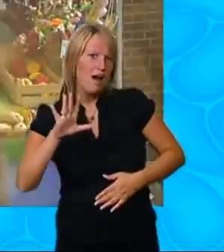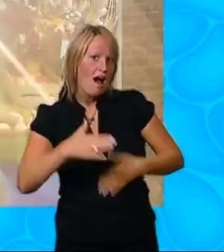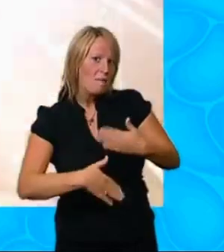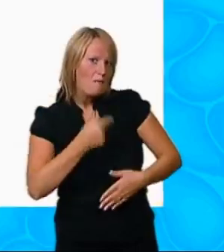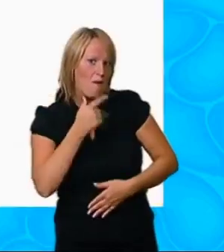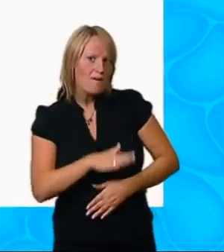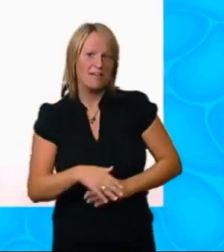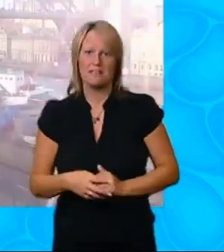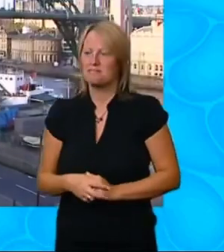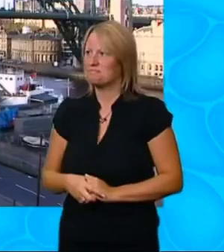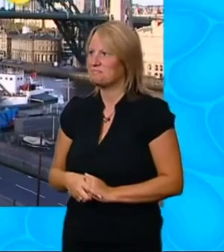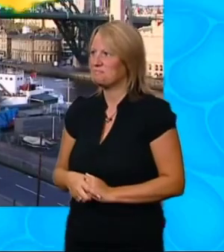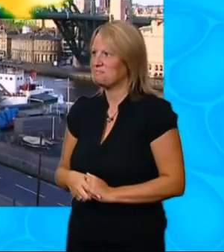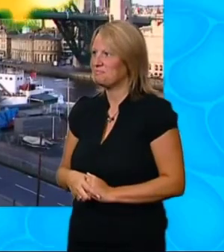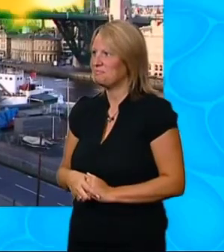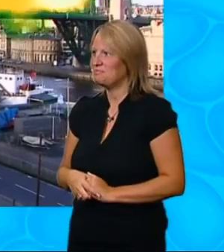on.